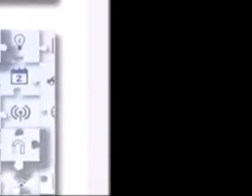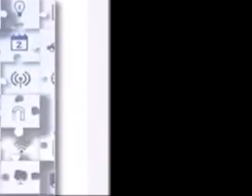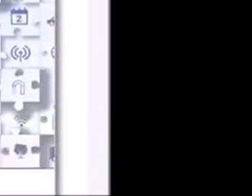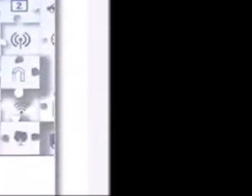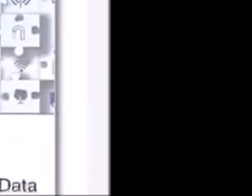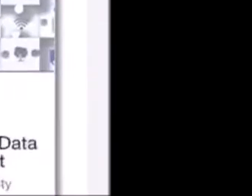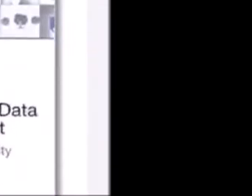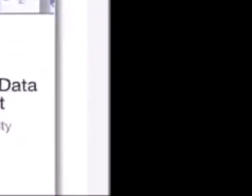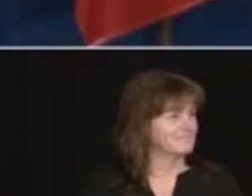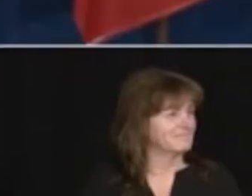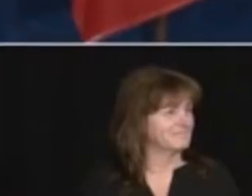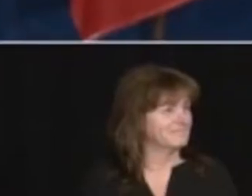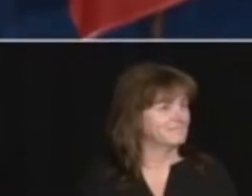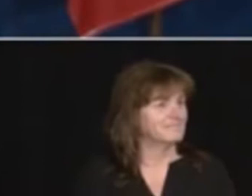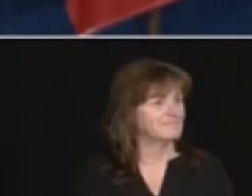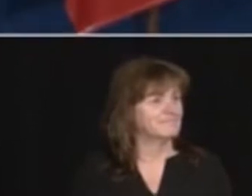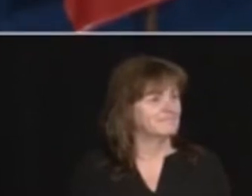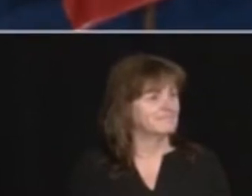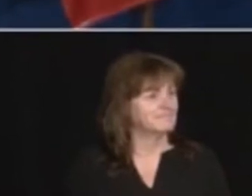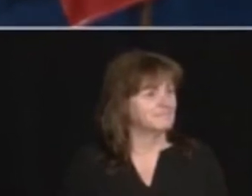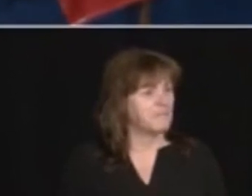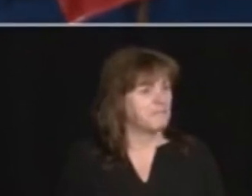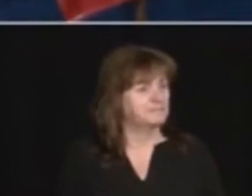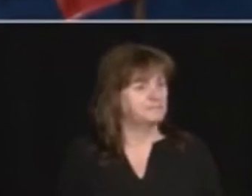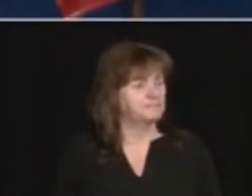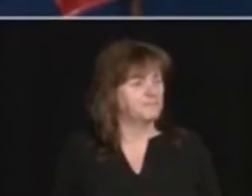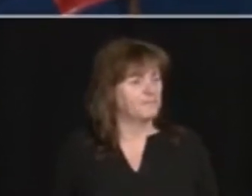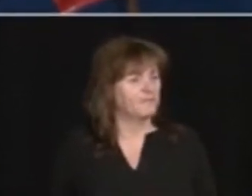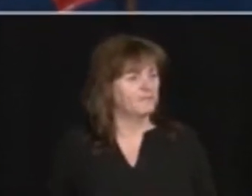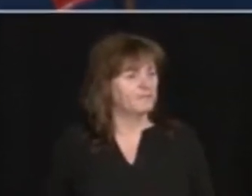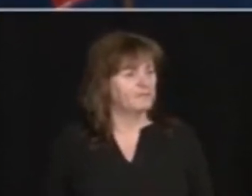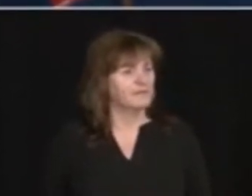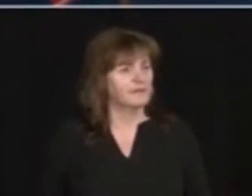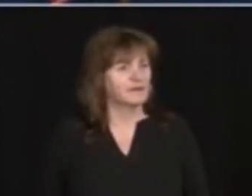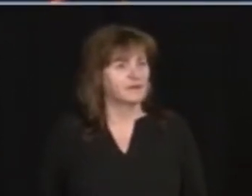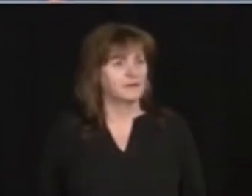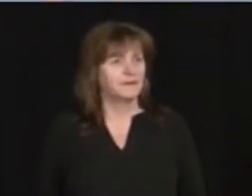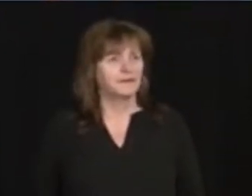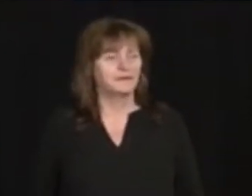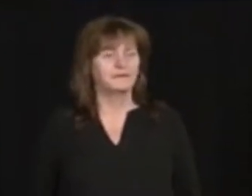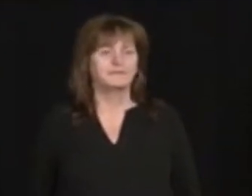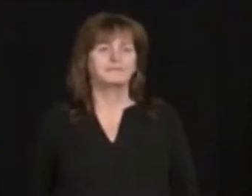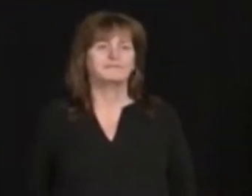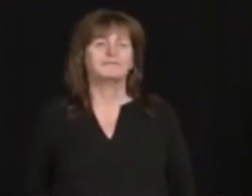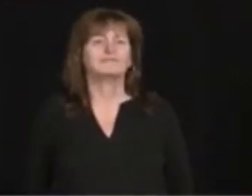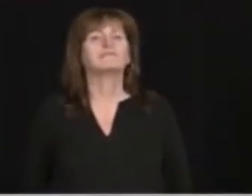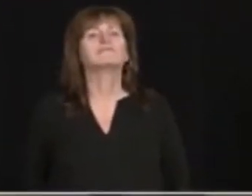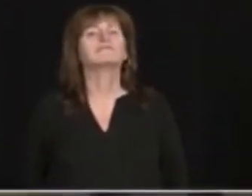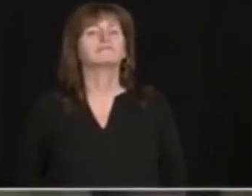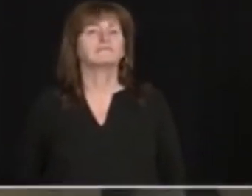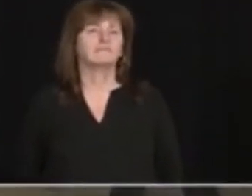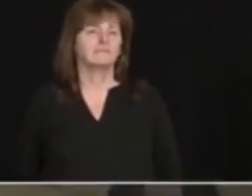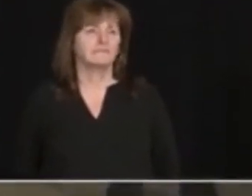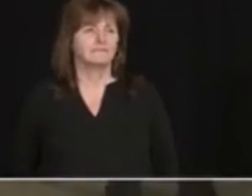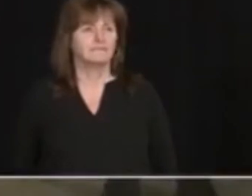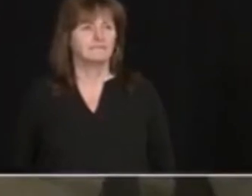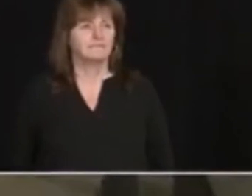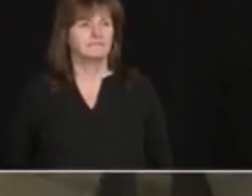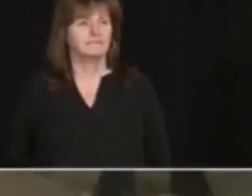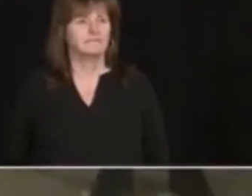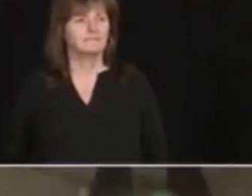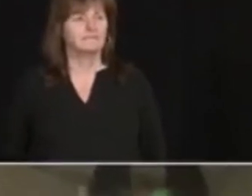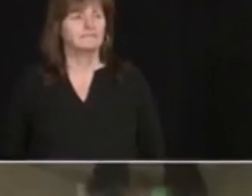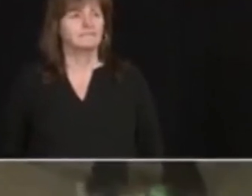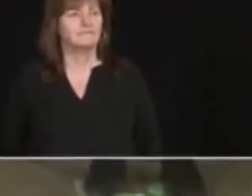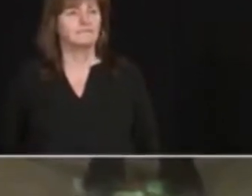Home program. During a press conference on Friday, Premier Doug Ford and Education Minister Stephen Lecce said their biggest